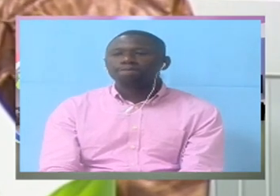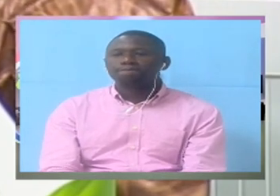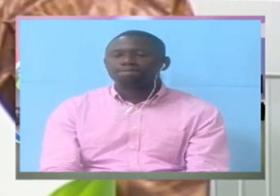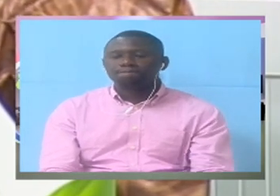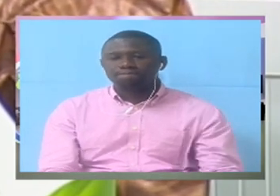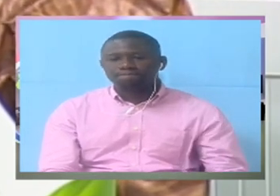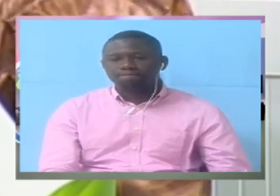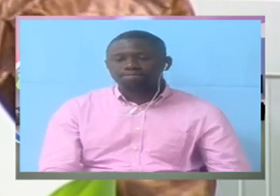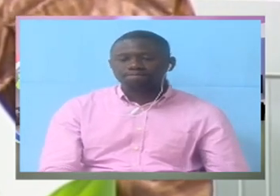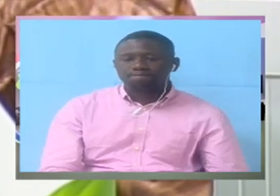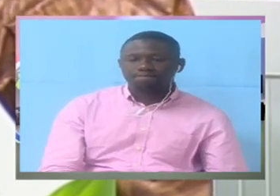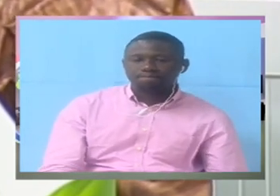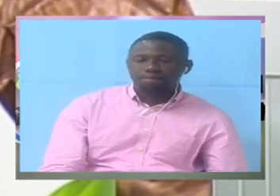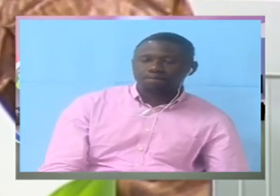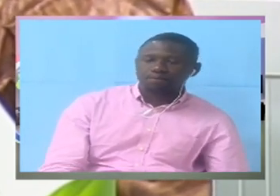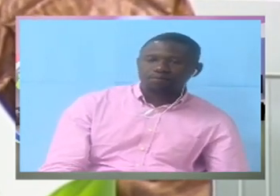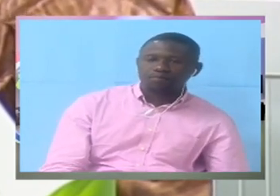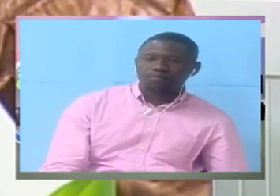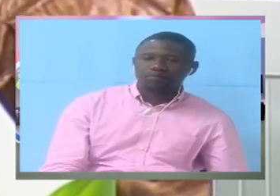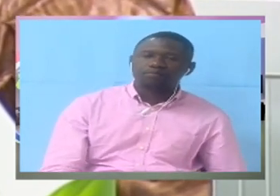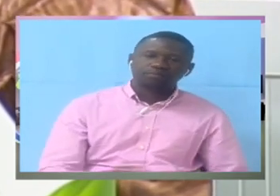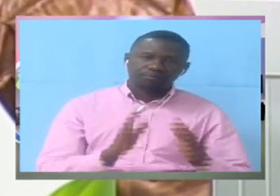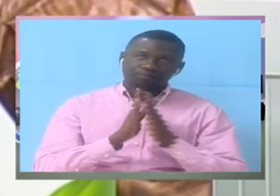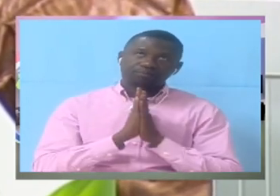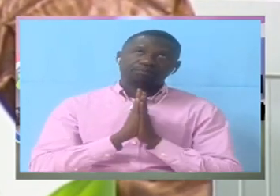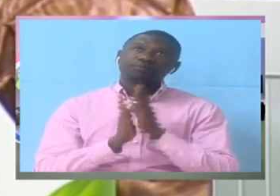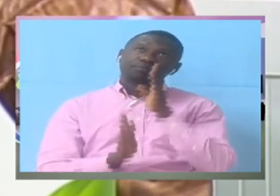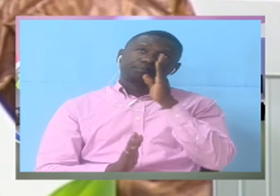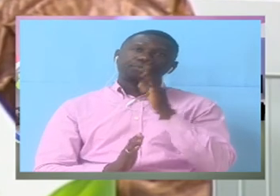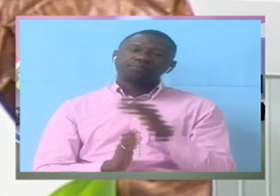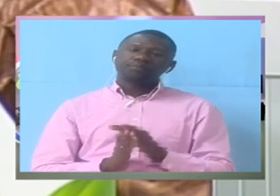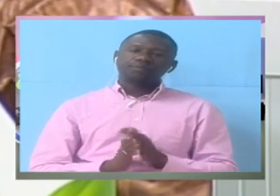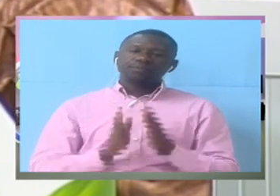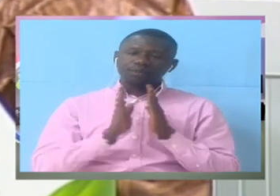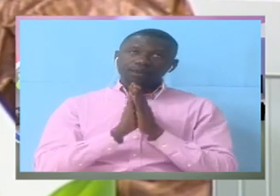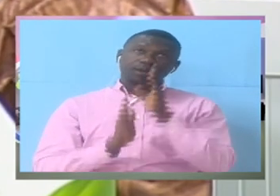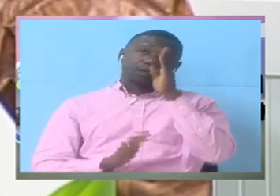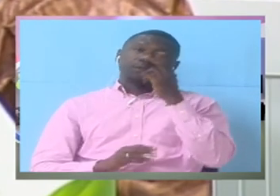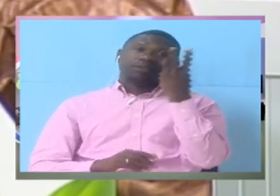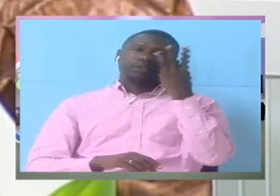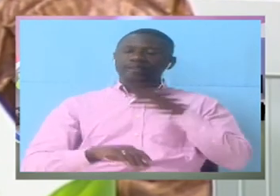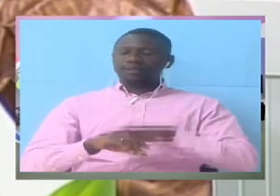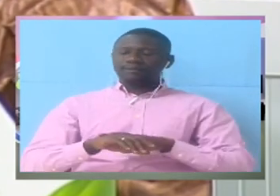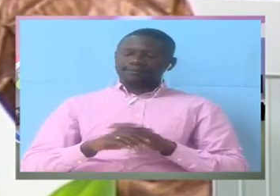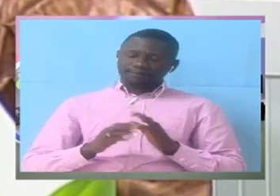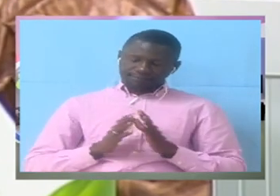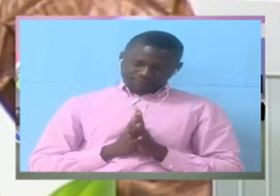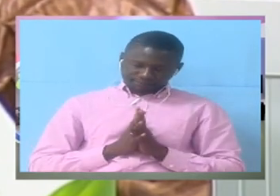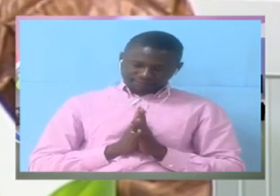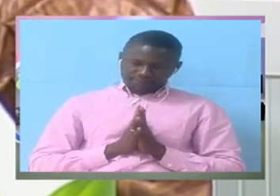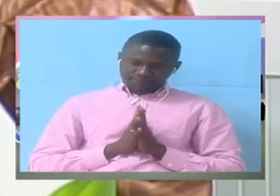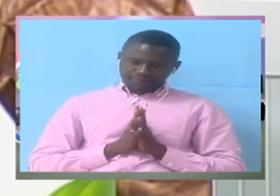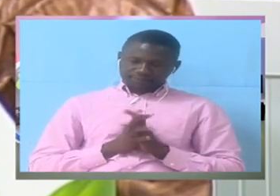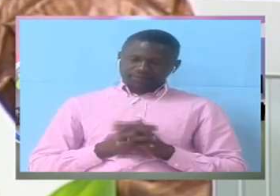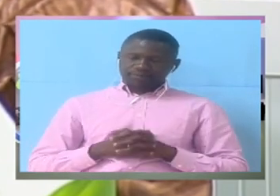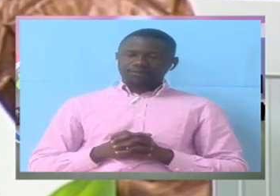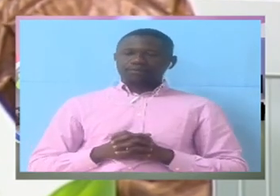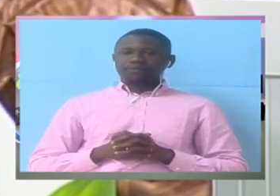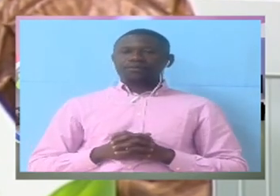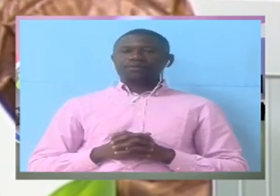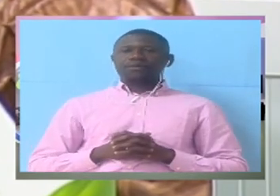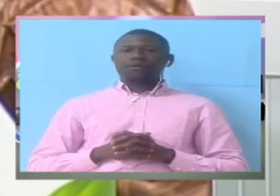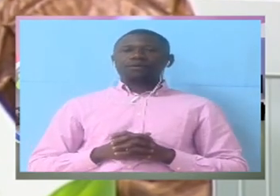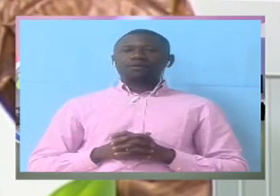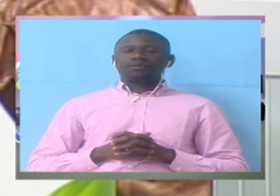Alhamdulillah, praise God. Mario Tendusi Nyasaba. I thank my maker three times.